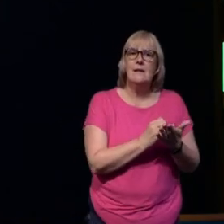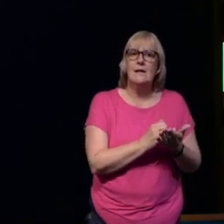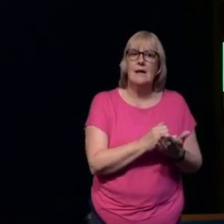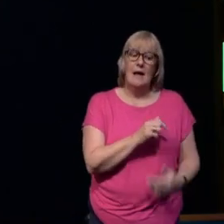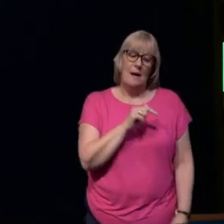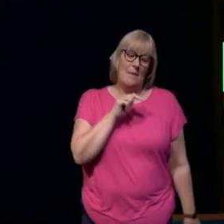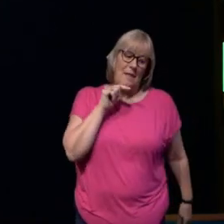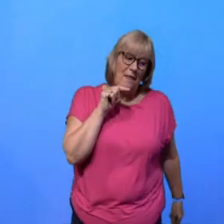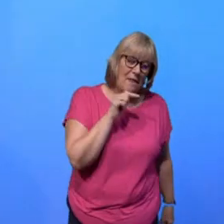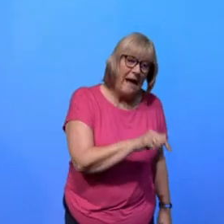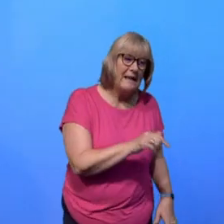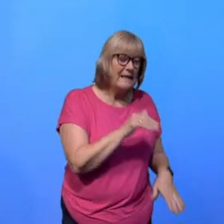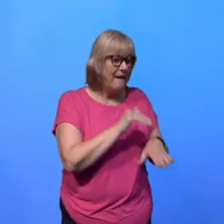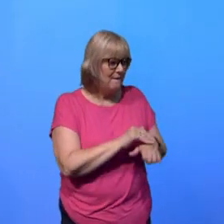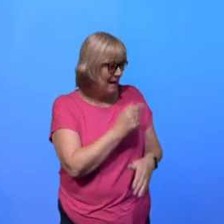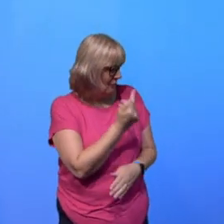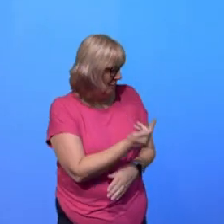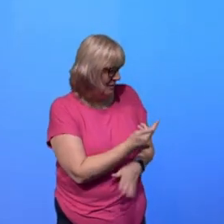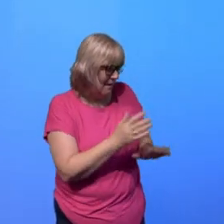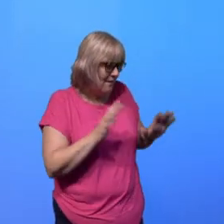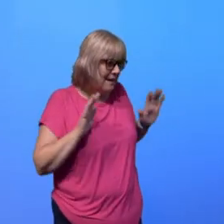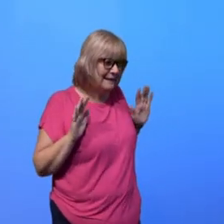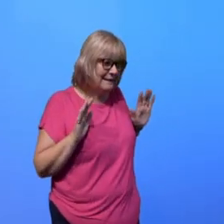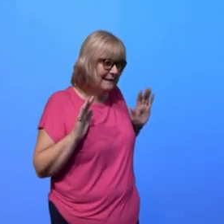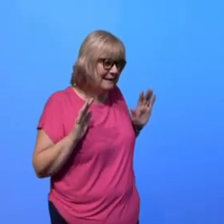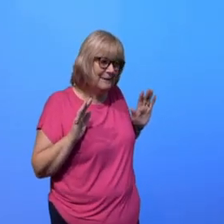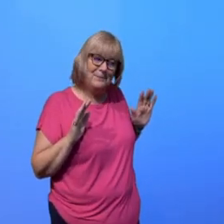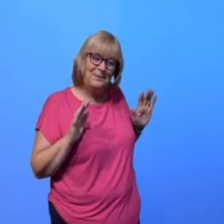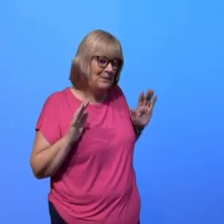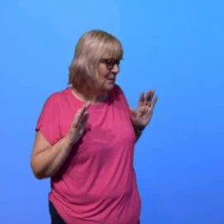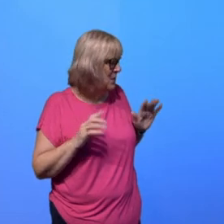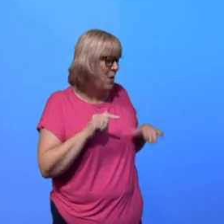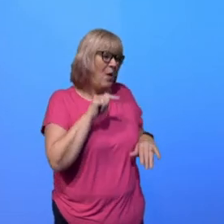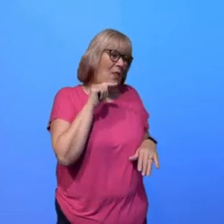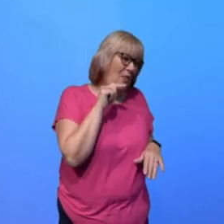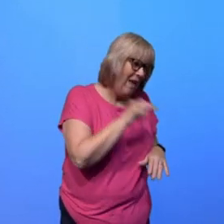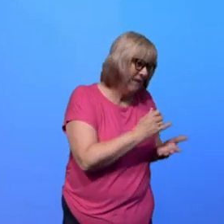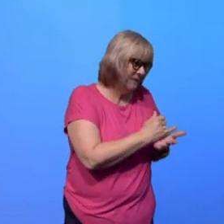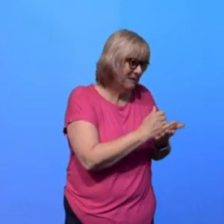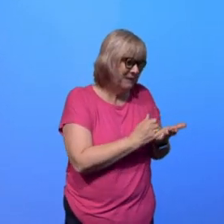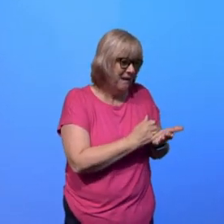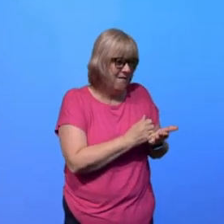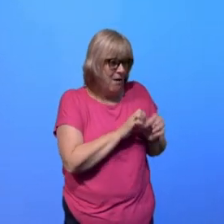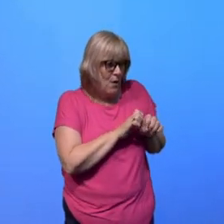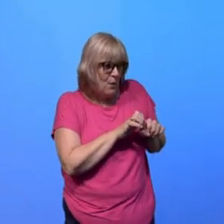your business alone. It spills over into the lives of others.